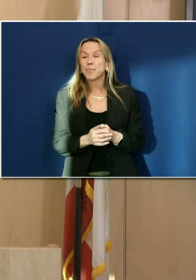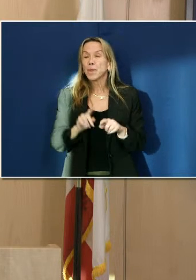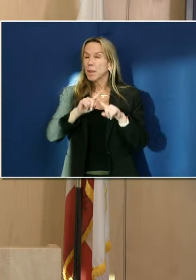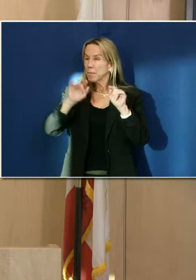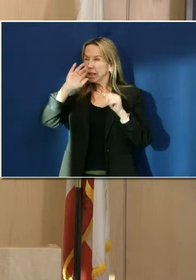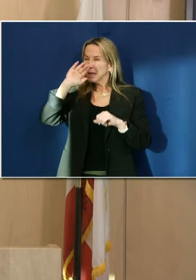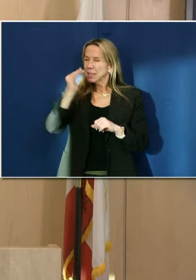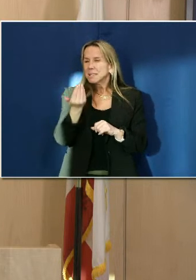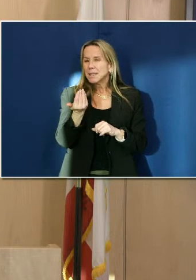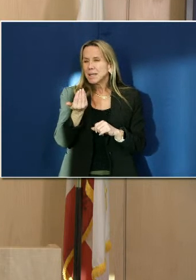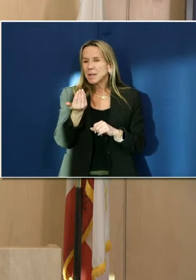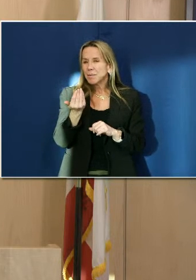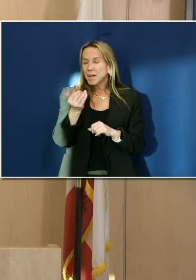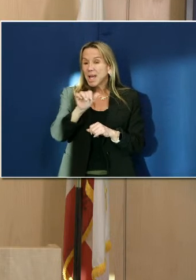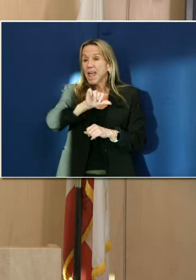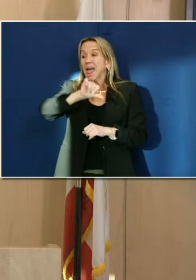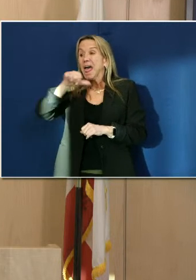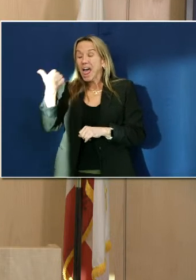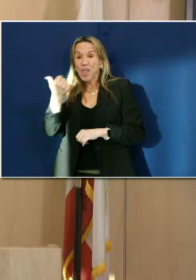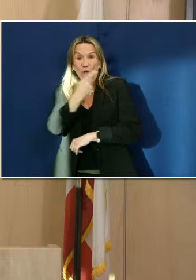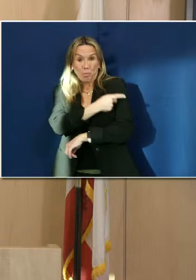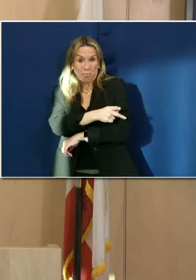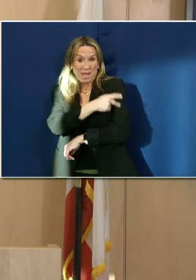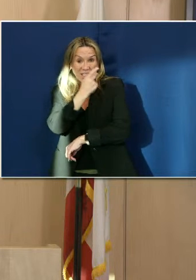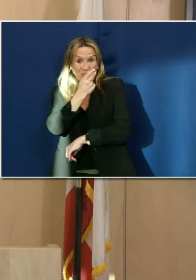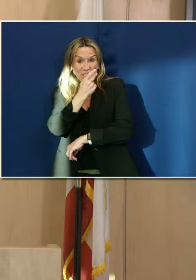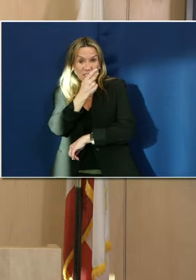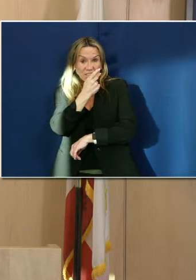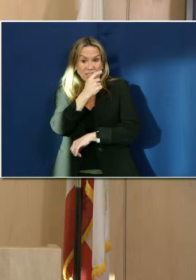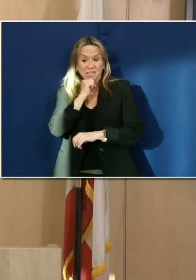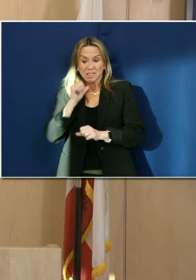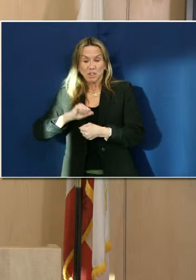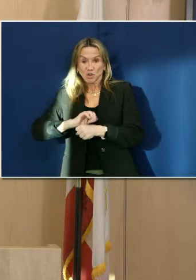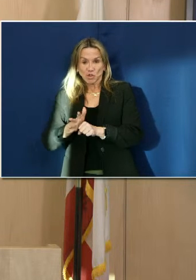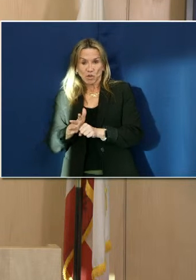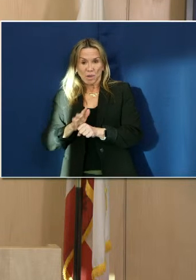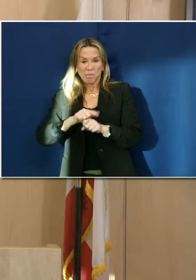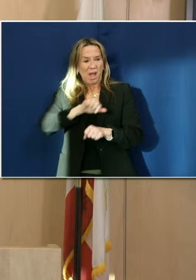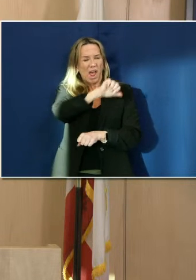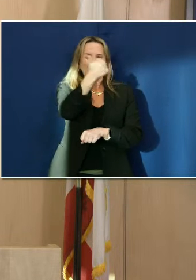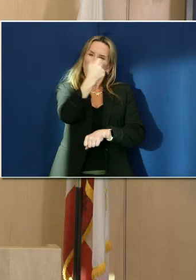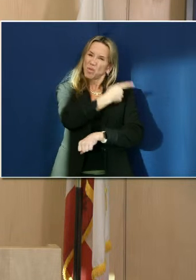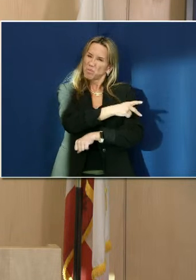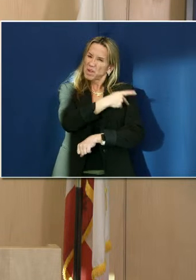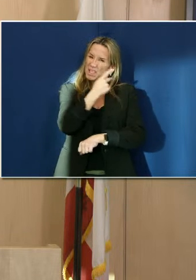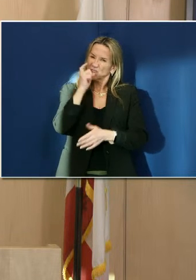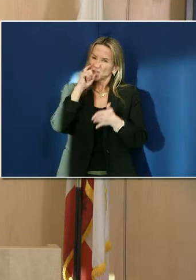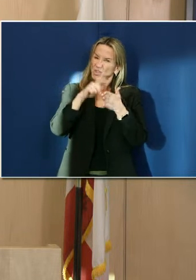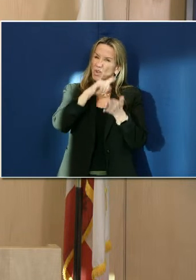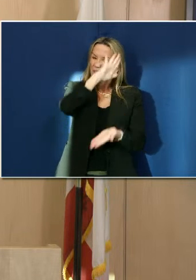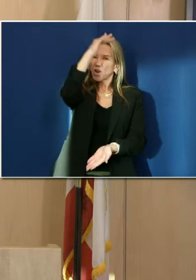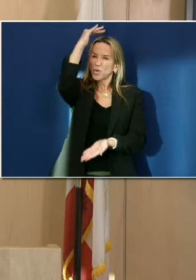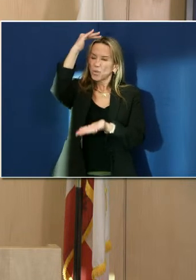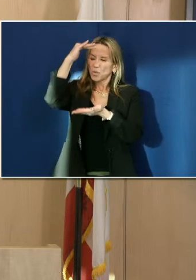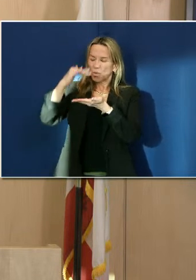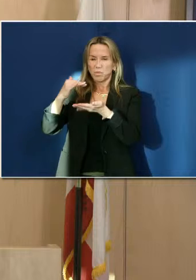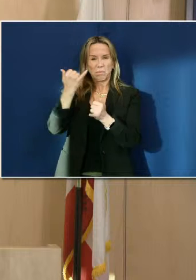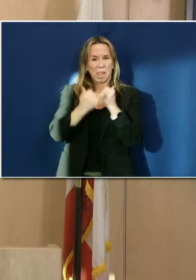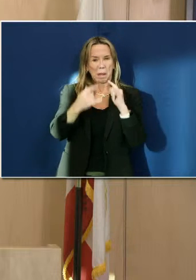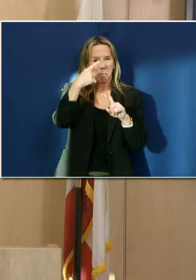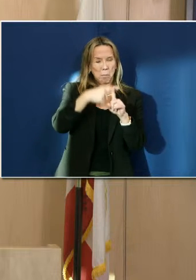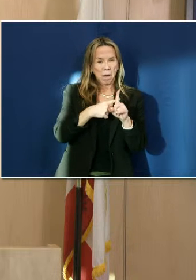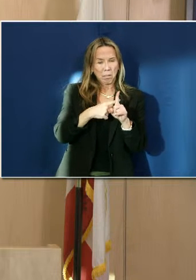the amount of other patients in the hospital has gone down over the past month. And can you